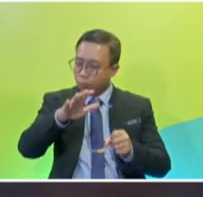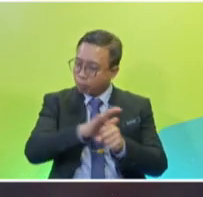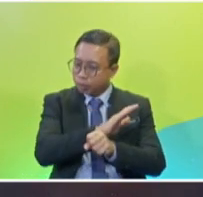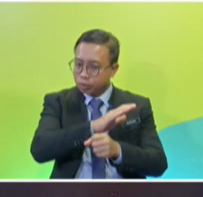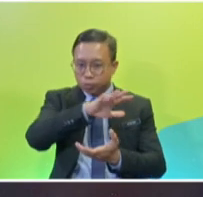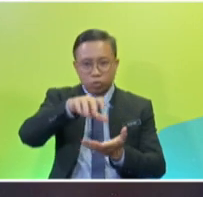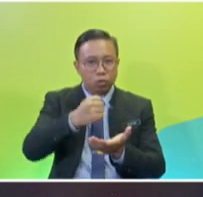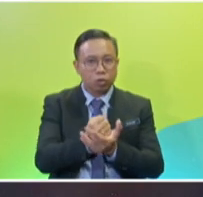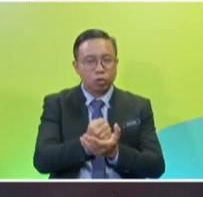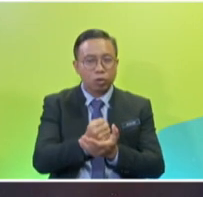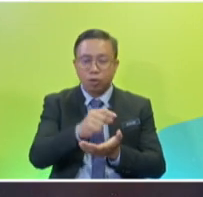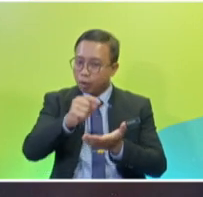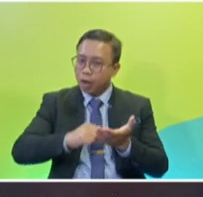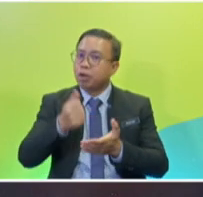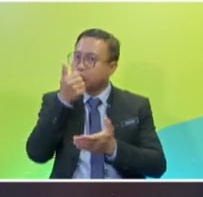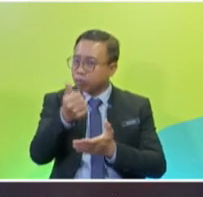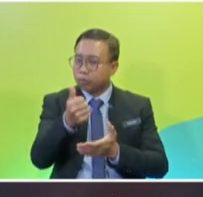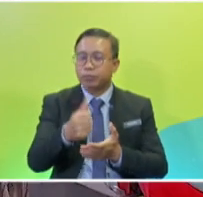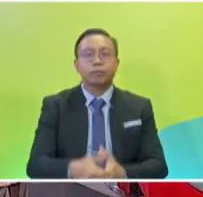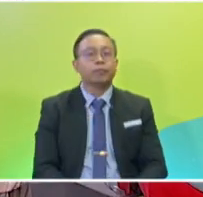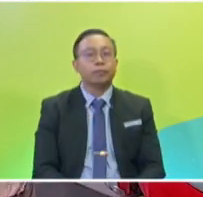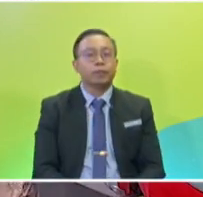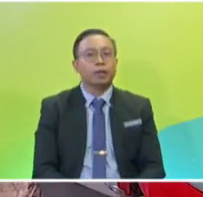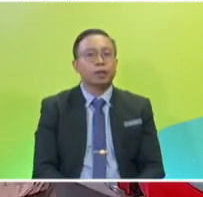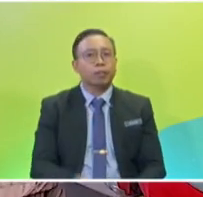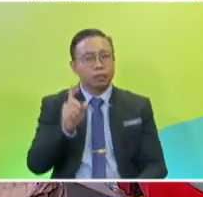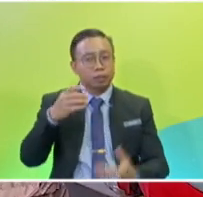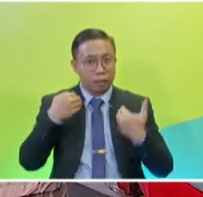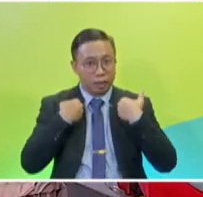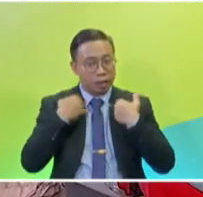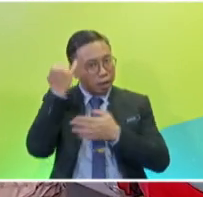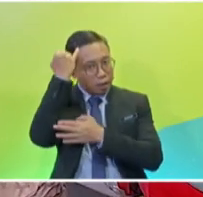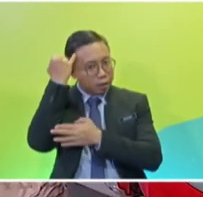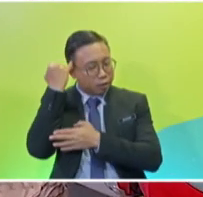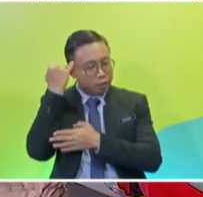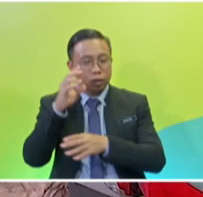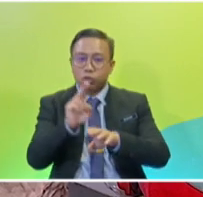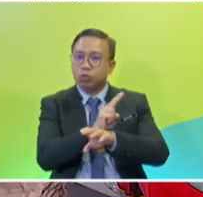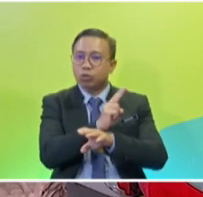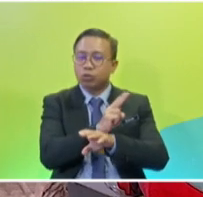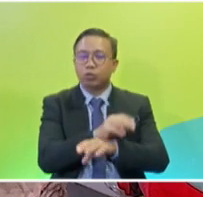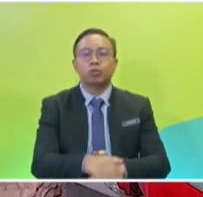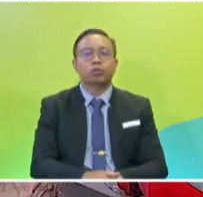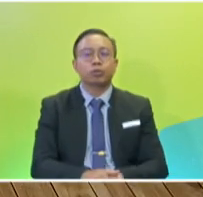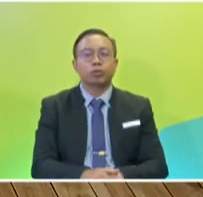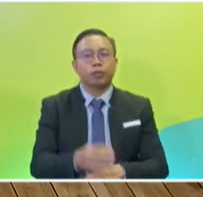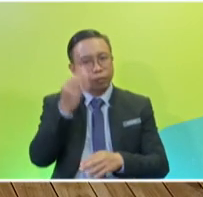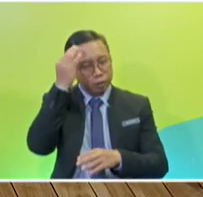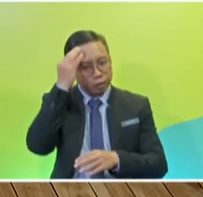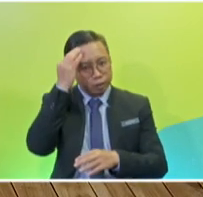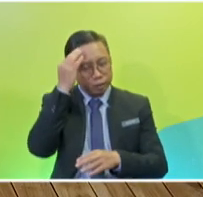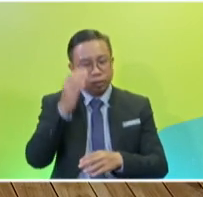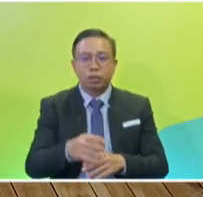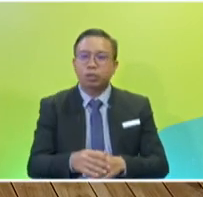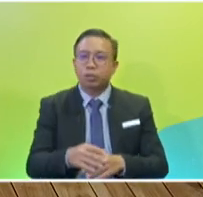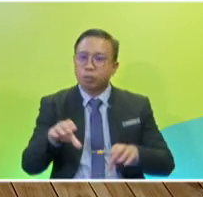to write a good piece of writing. Right. Okay? Mm-hmm. Now, they must have the main idea where we're going to use our DAD, decide and drive, where